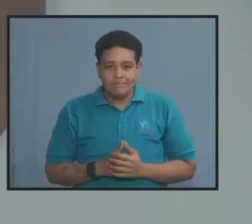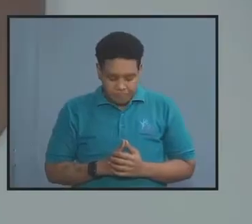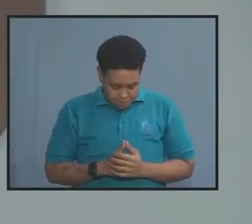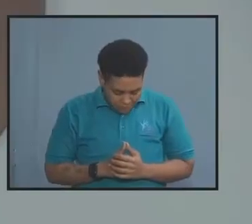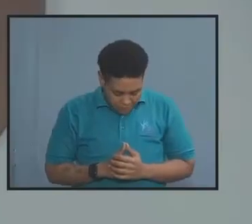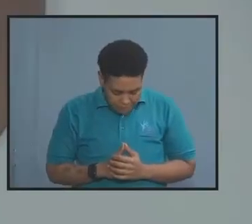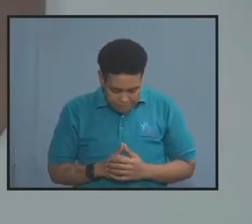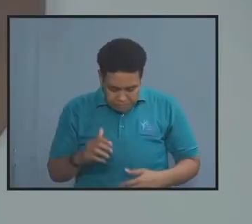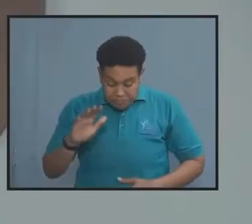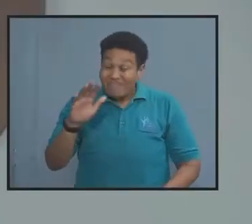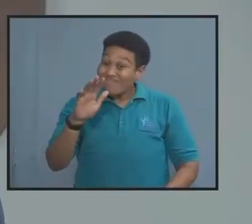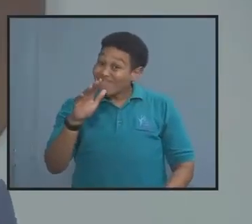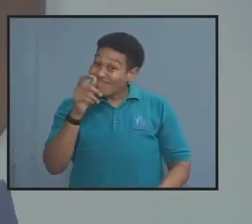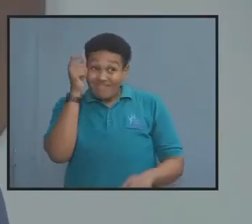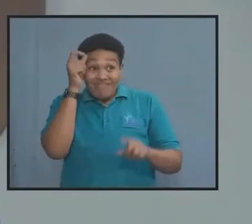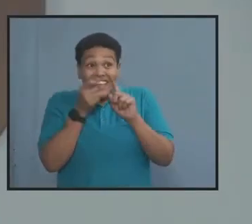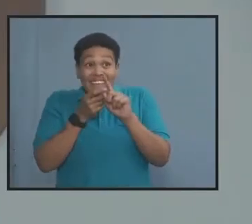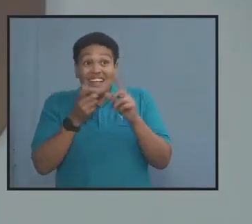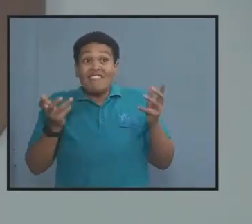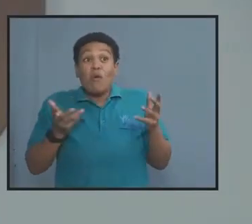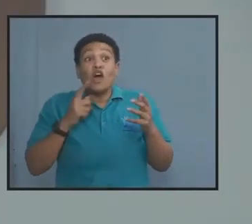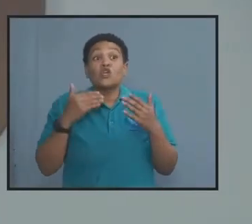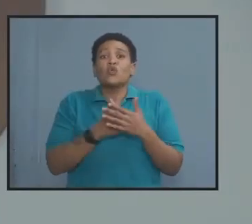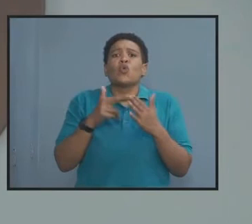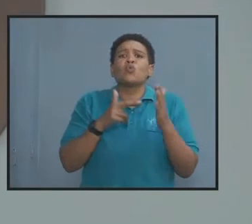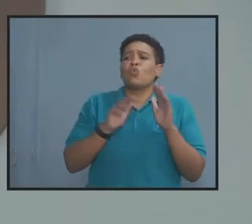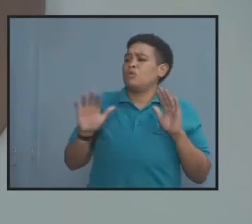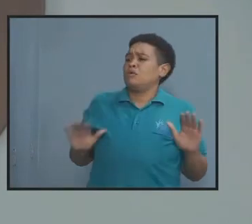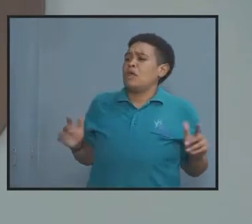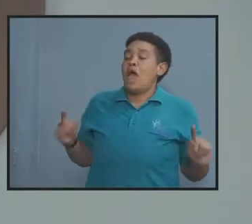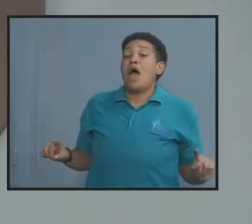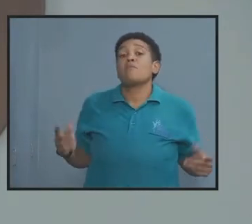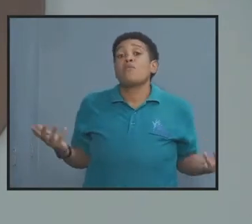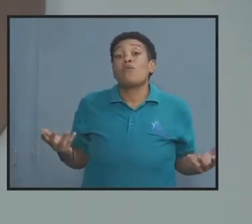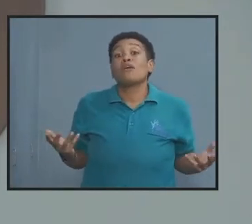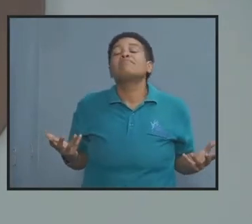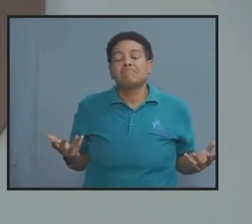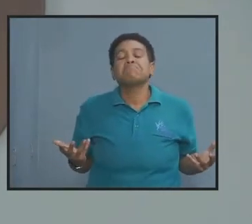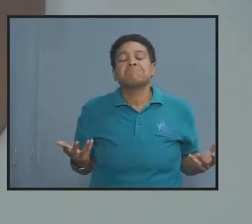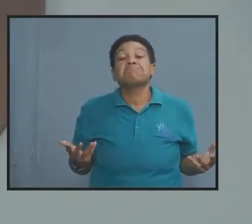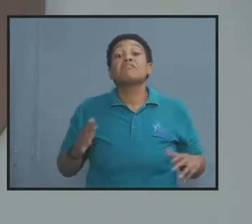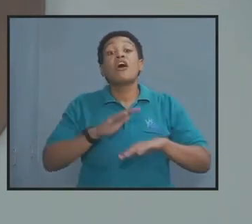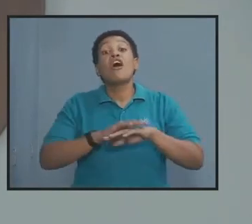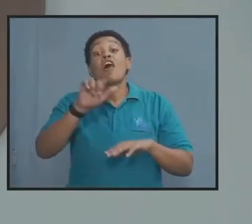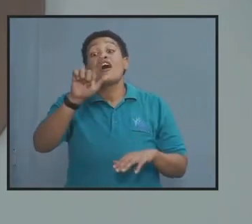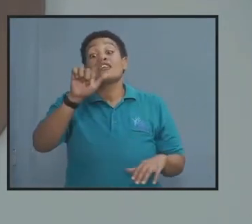So effectively, the new measures are such that on